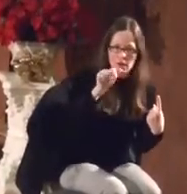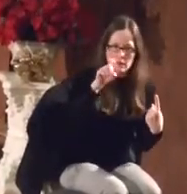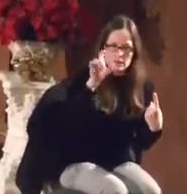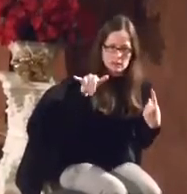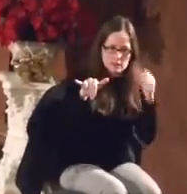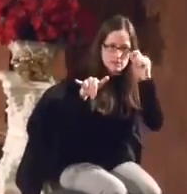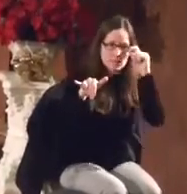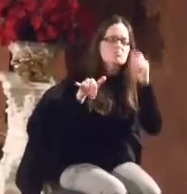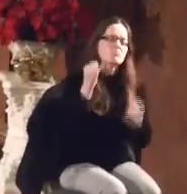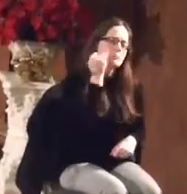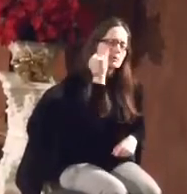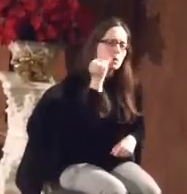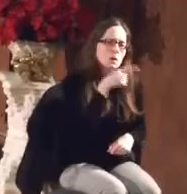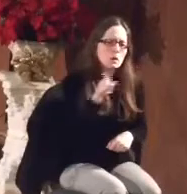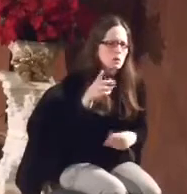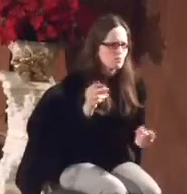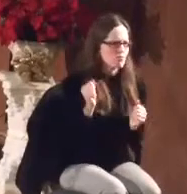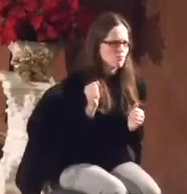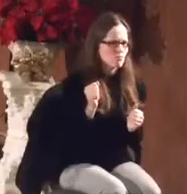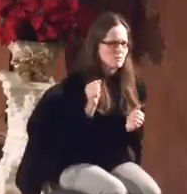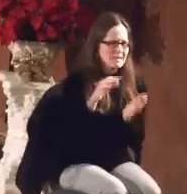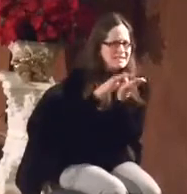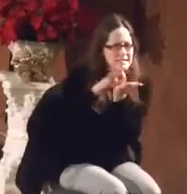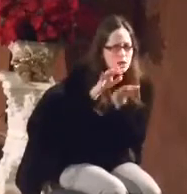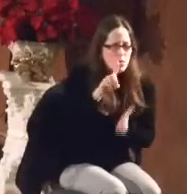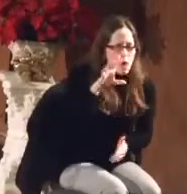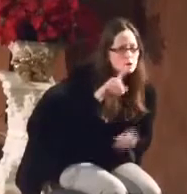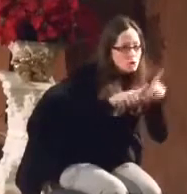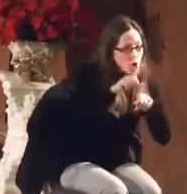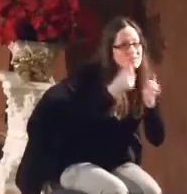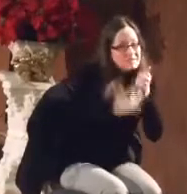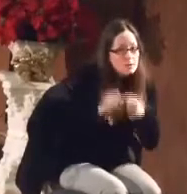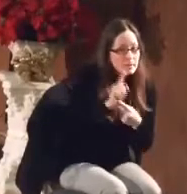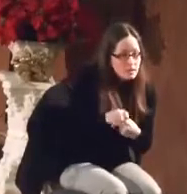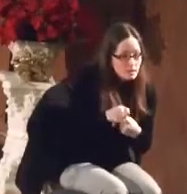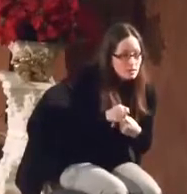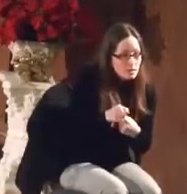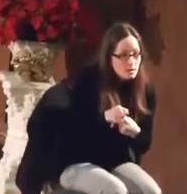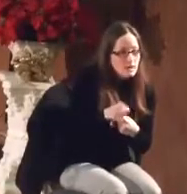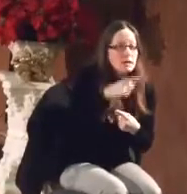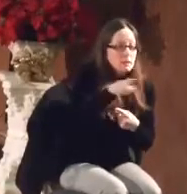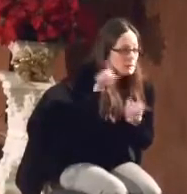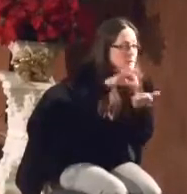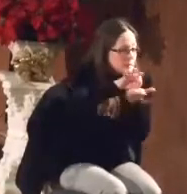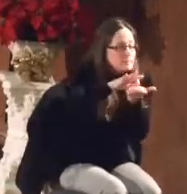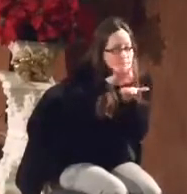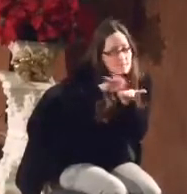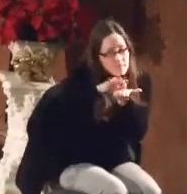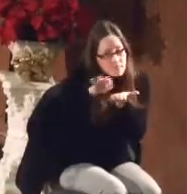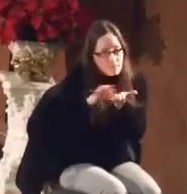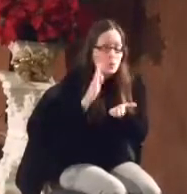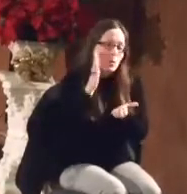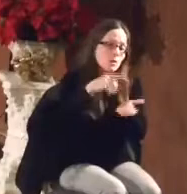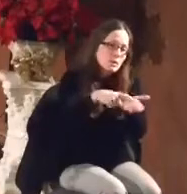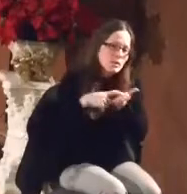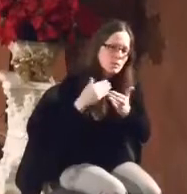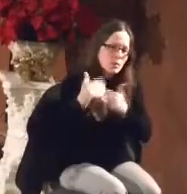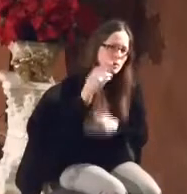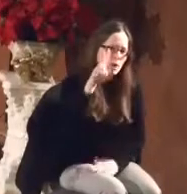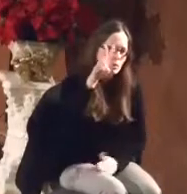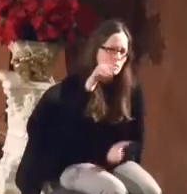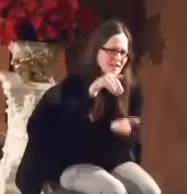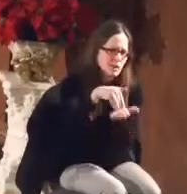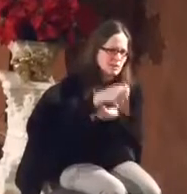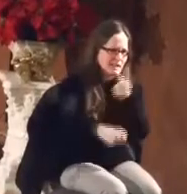minute, and you kept counting, it would require over 2,000 years to count all of the stars in our